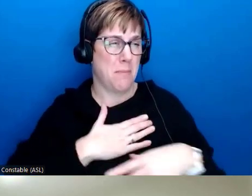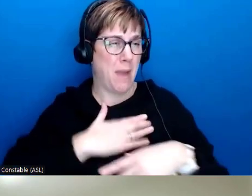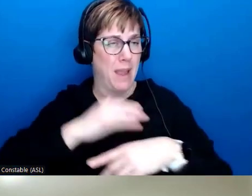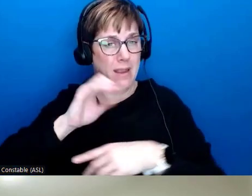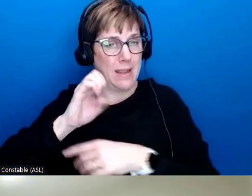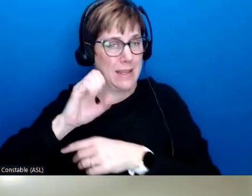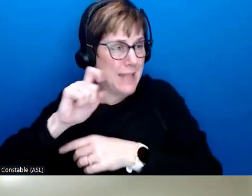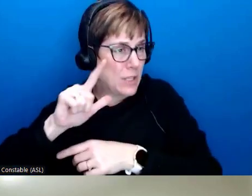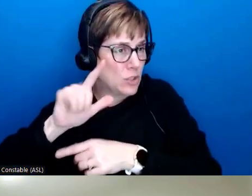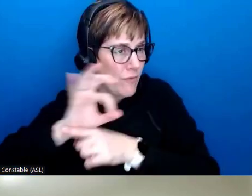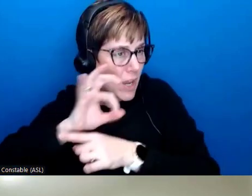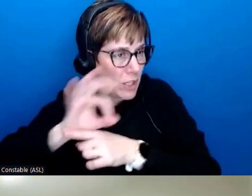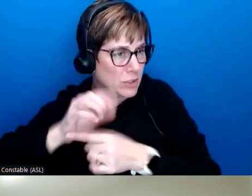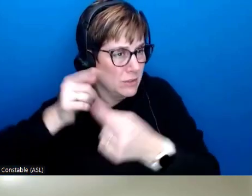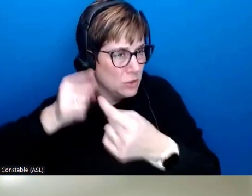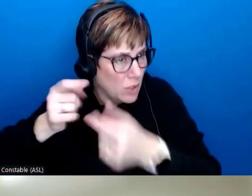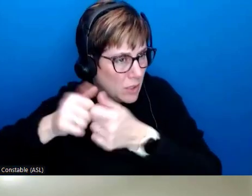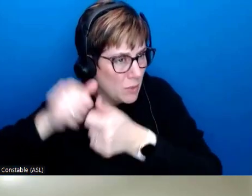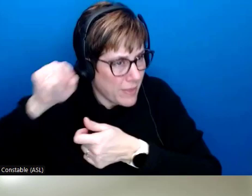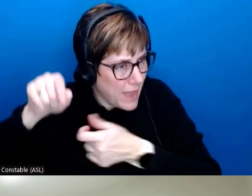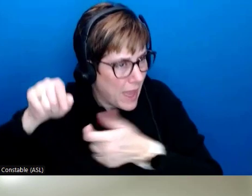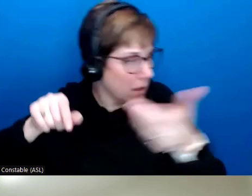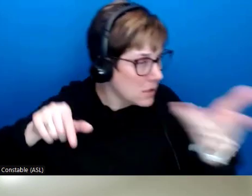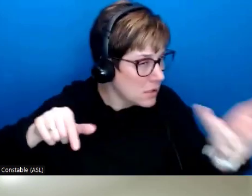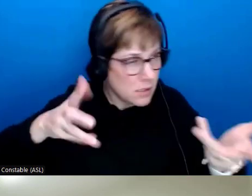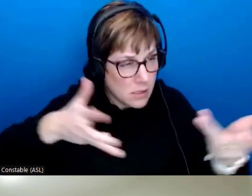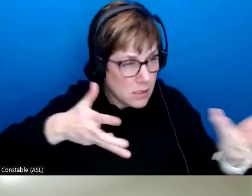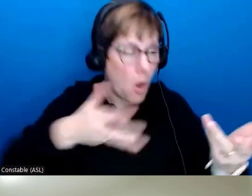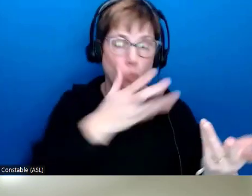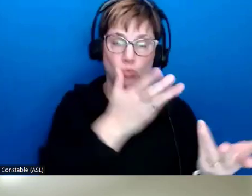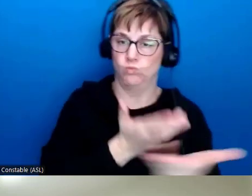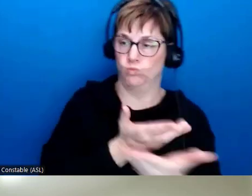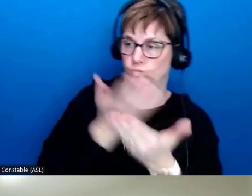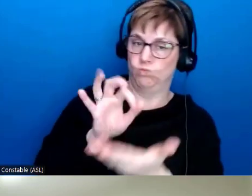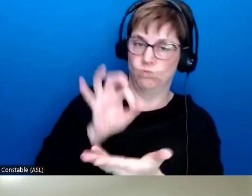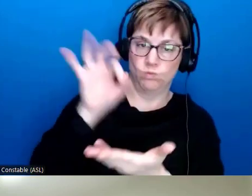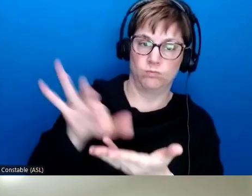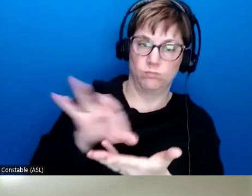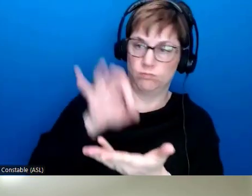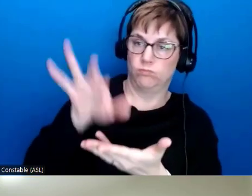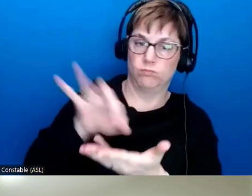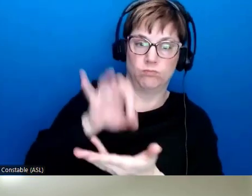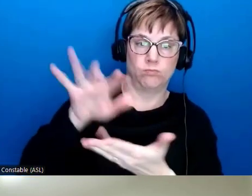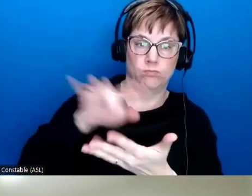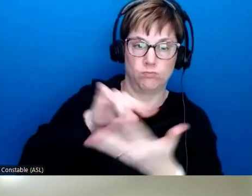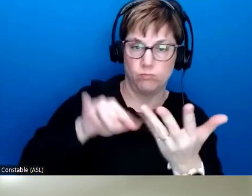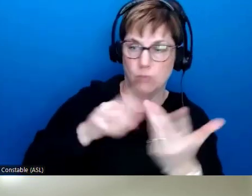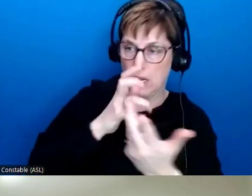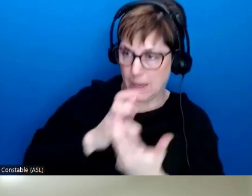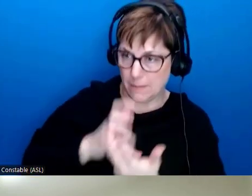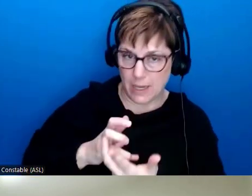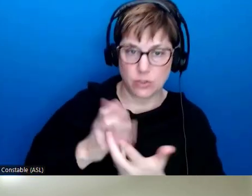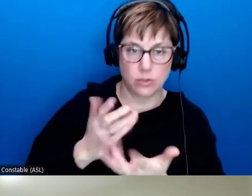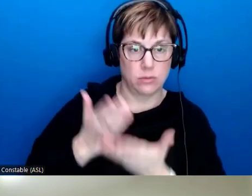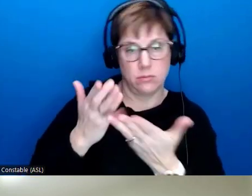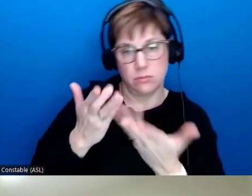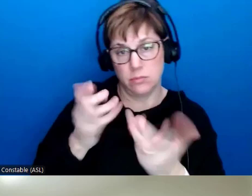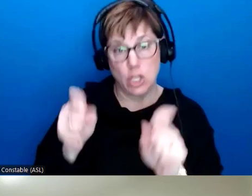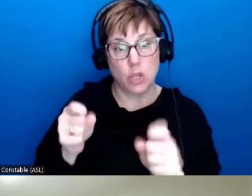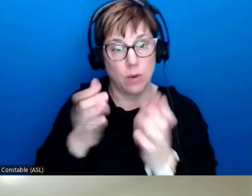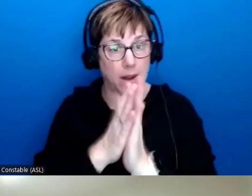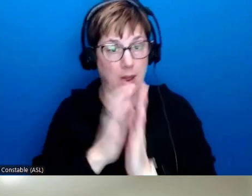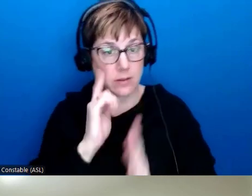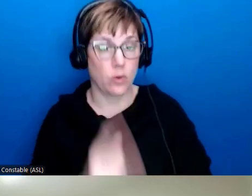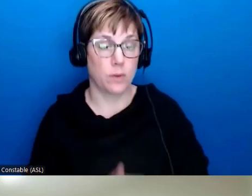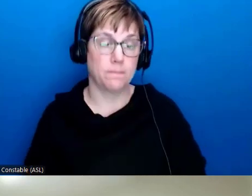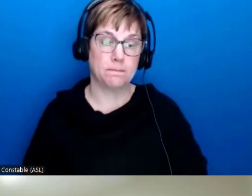having difficulty with, and they can offer you basically accommodation. So